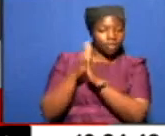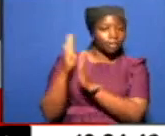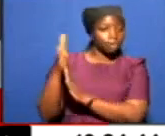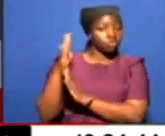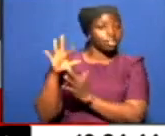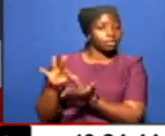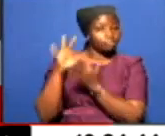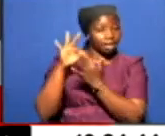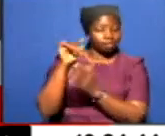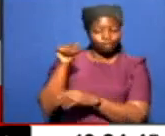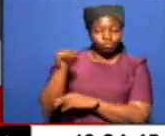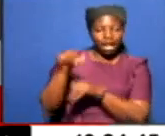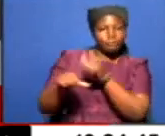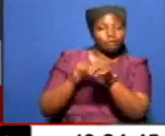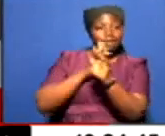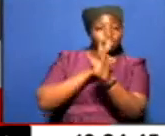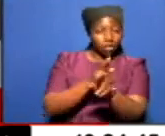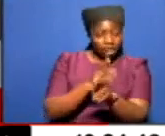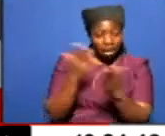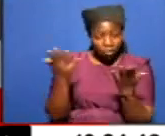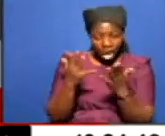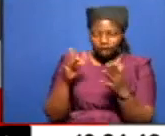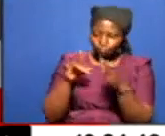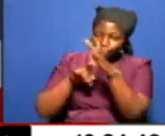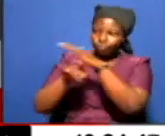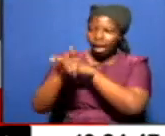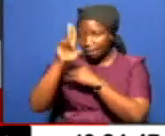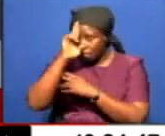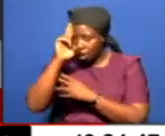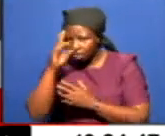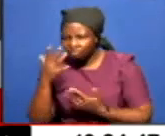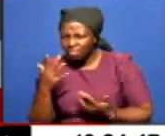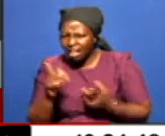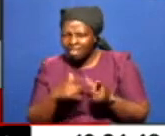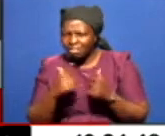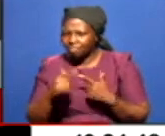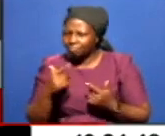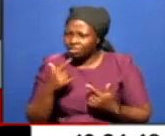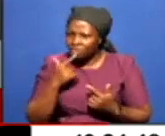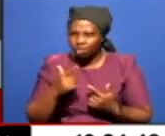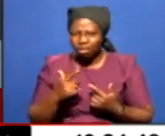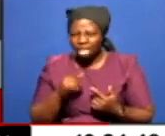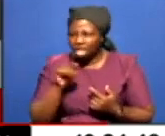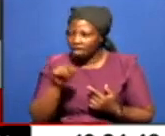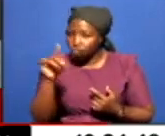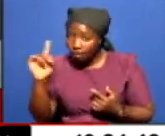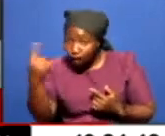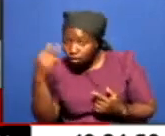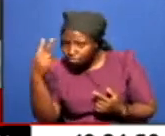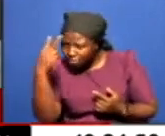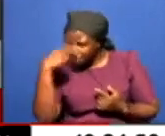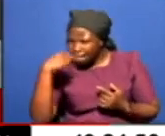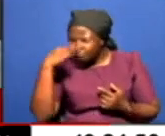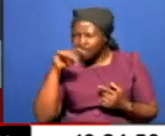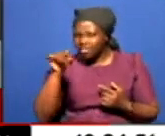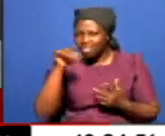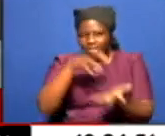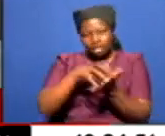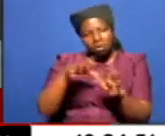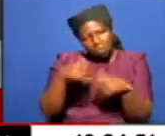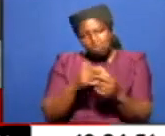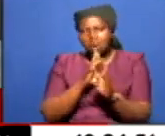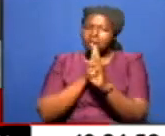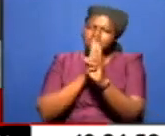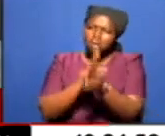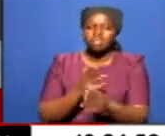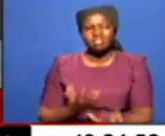is about reporting, mm-hmm. where you walk into a police station and you are told you're the first suspect of a case yes. or a report which you went to levy.